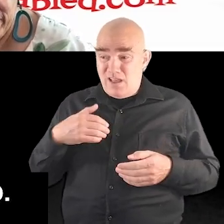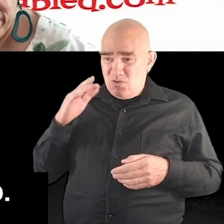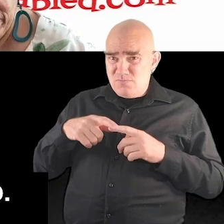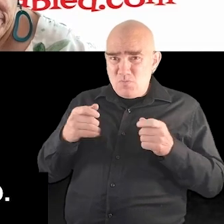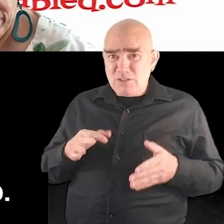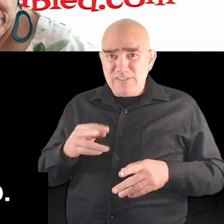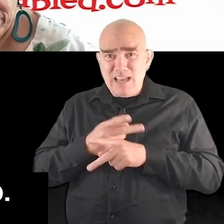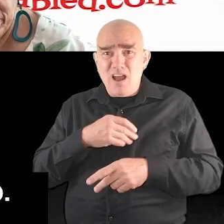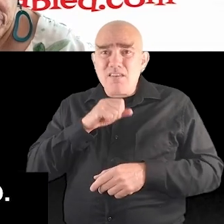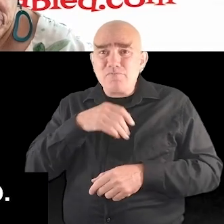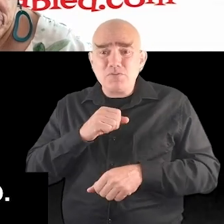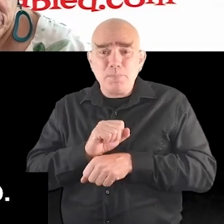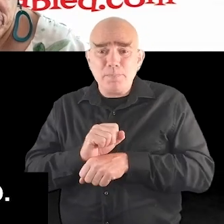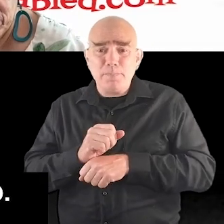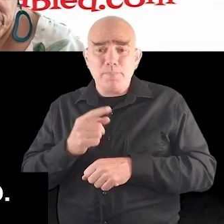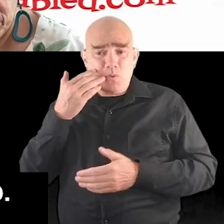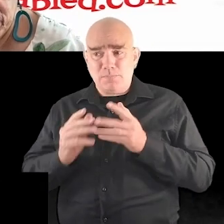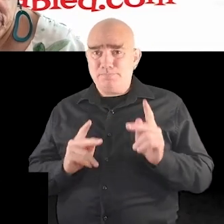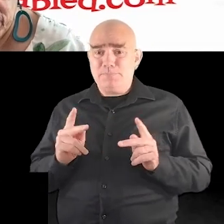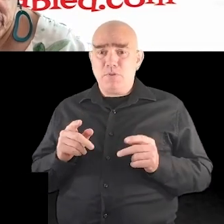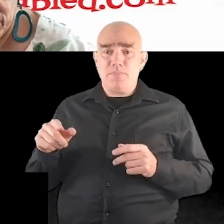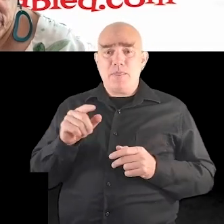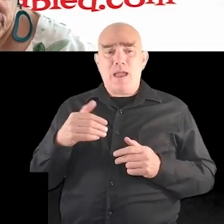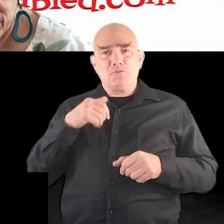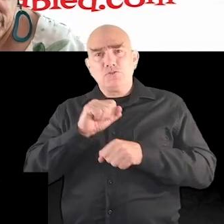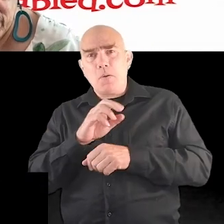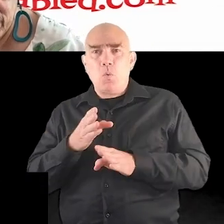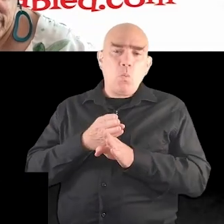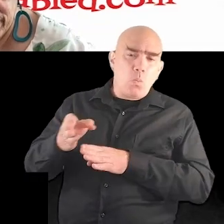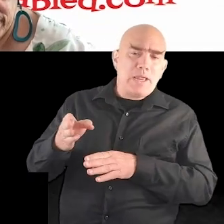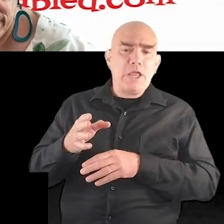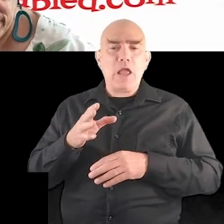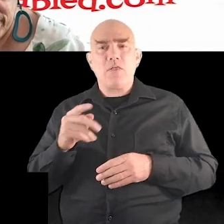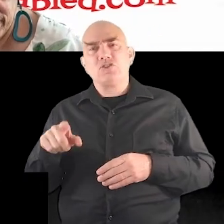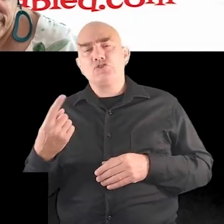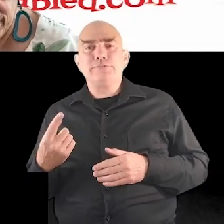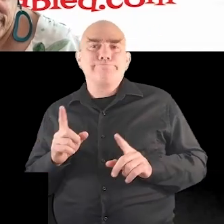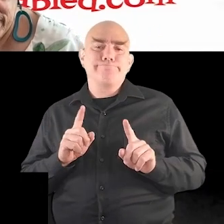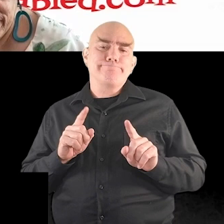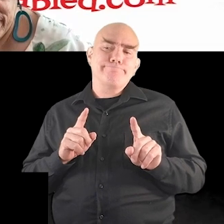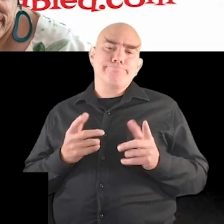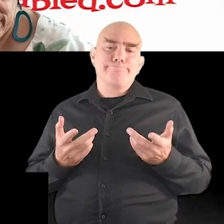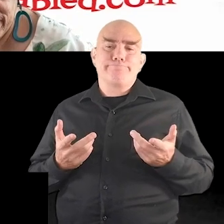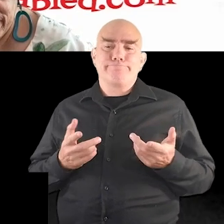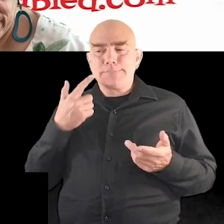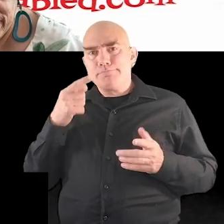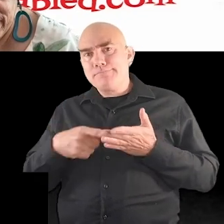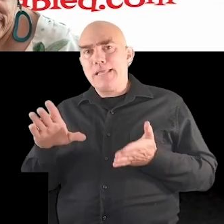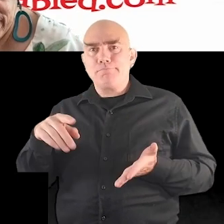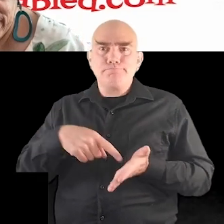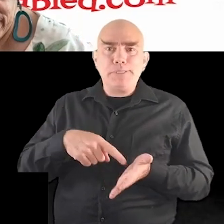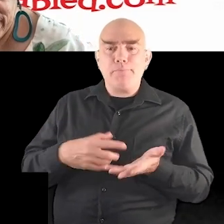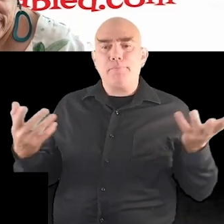director of care, and I absolutely love my job. You know, some people, they have a job or a career, and they're just